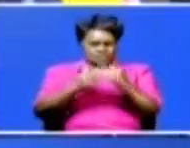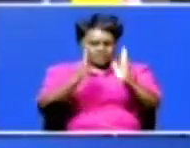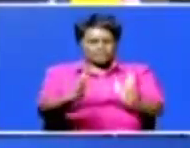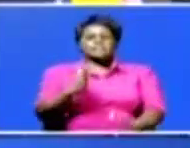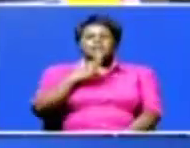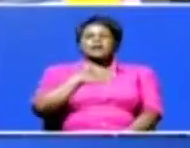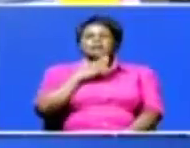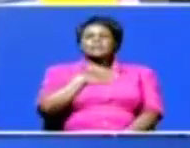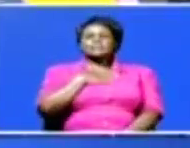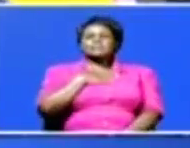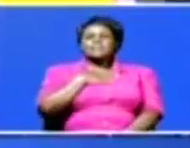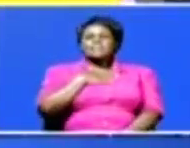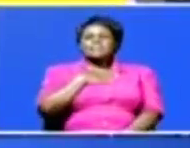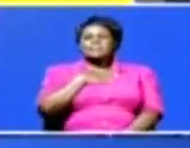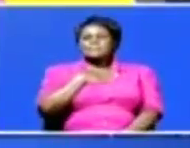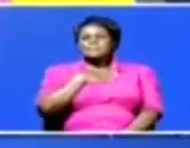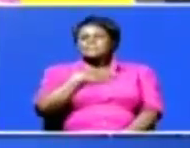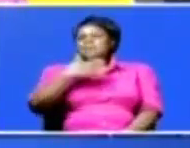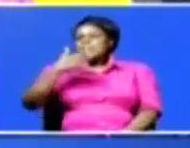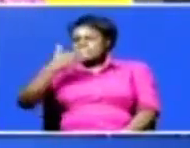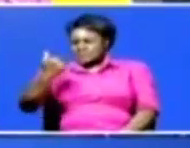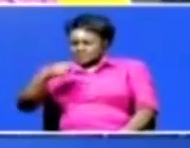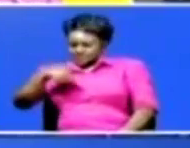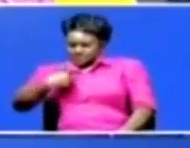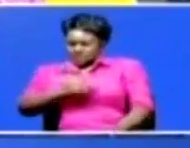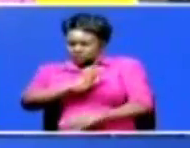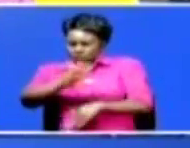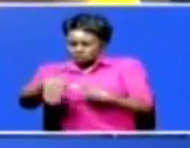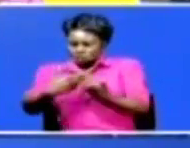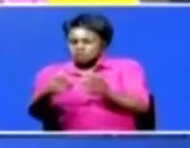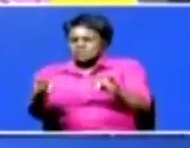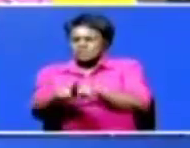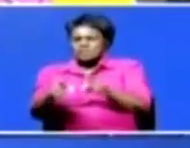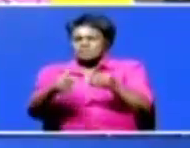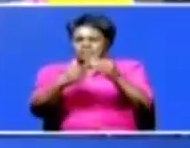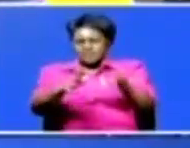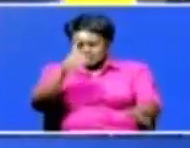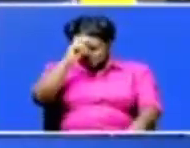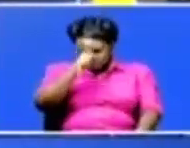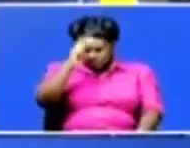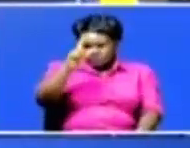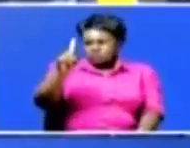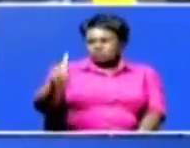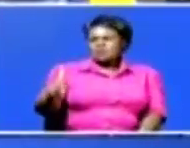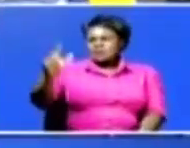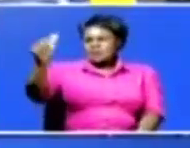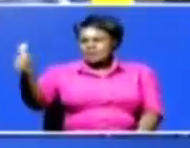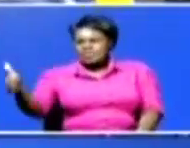wetu. Na yastahili sisi zote kama viongozi tuheshimiane.